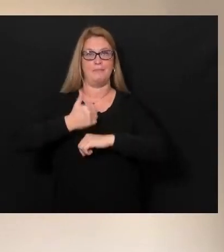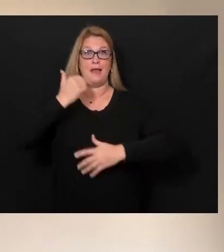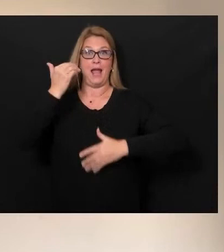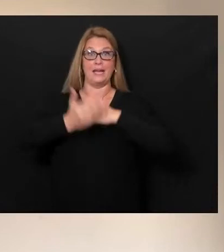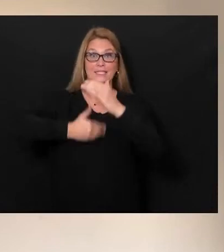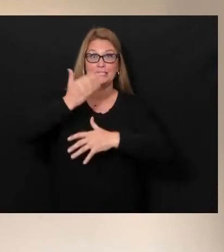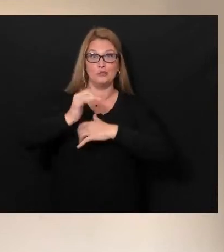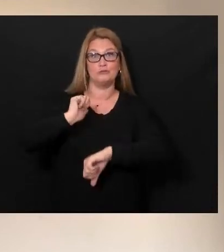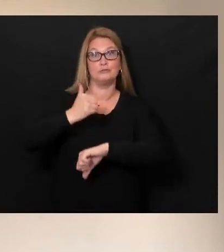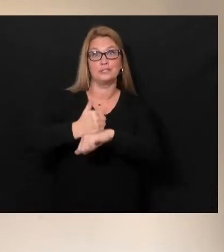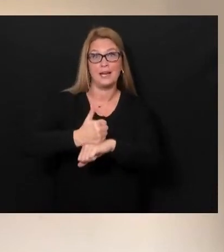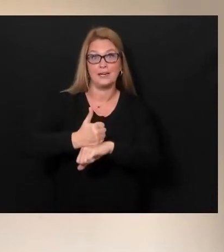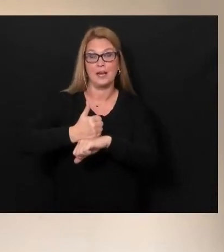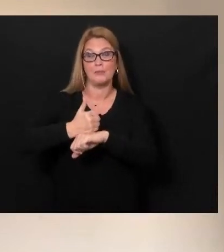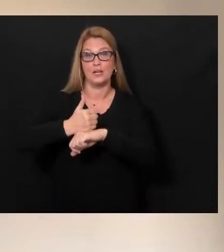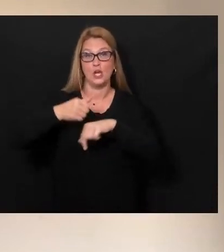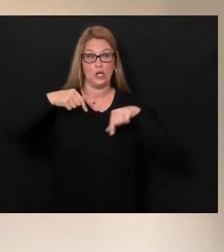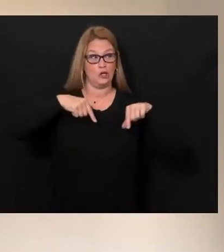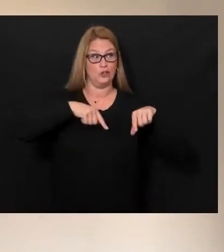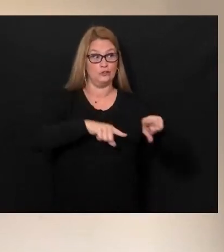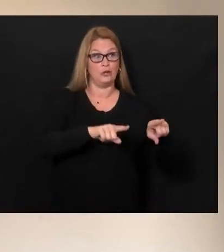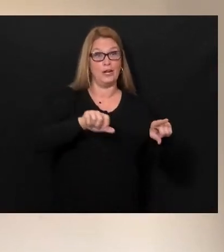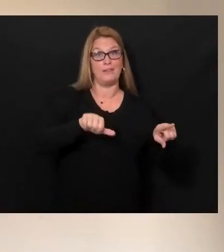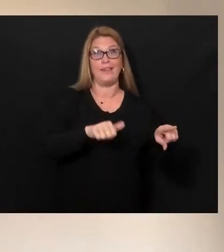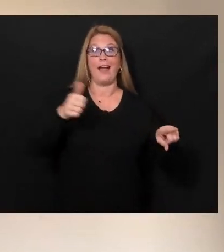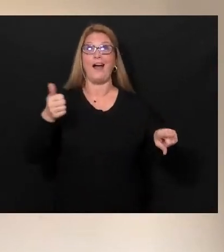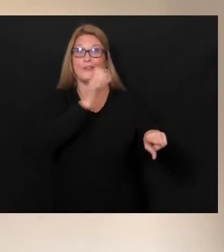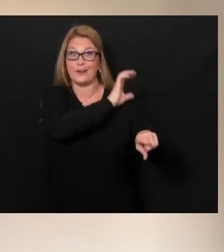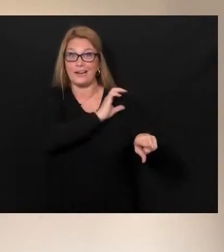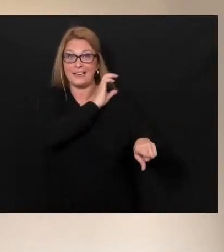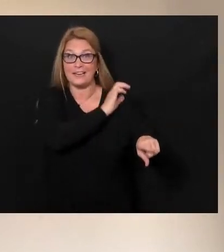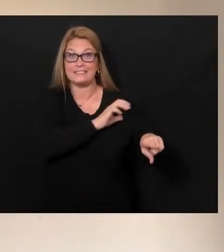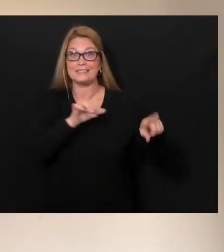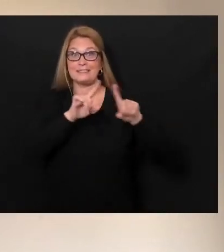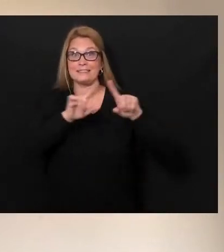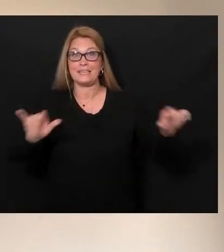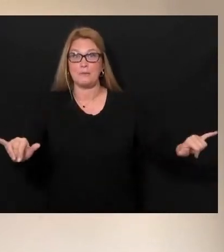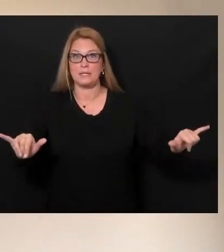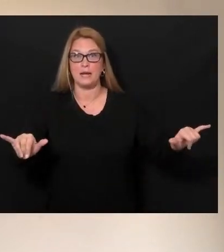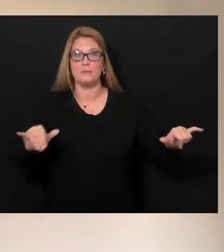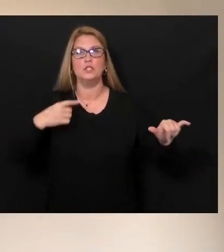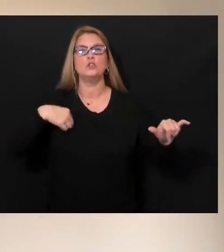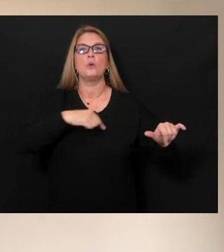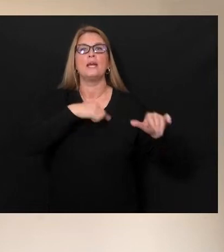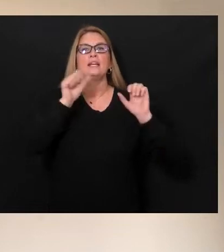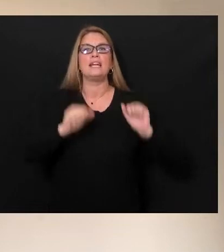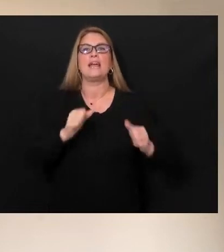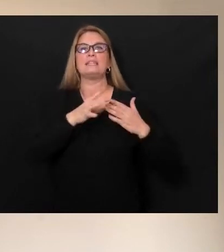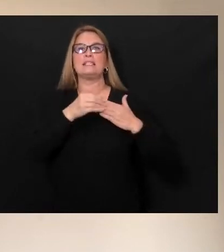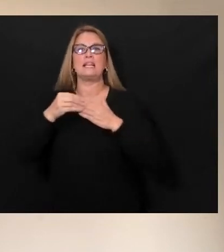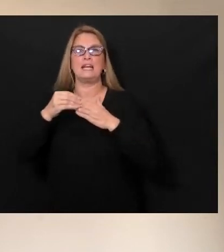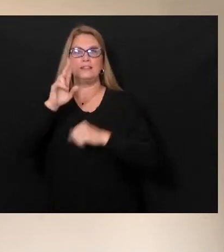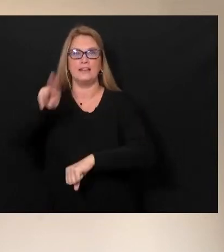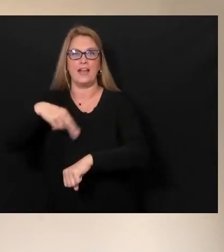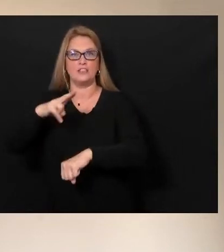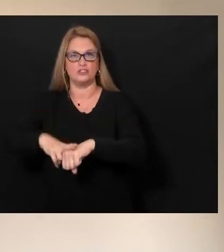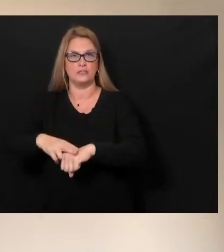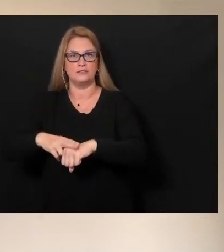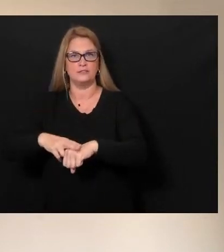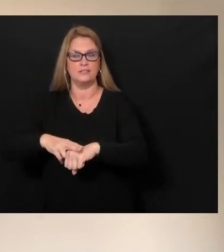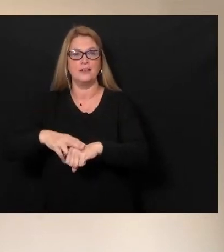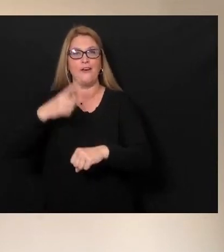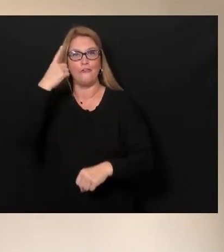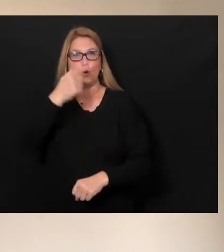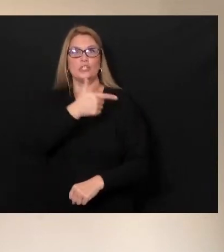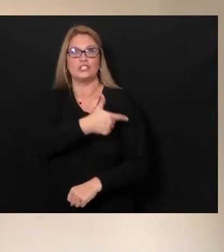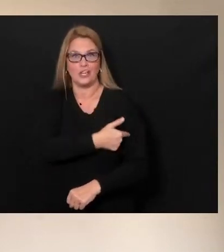we do the other clinics to make sure that we lead the nation in getting shots in arms. Because as the governor pointed out,